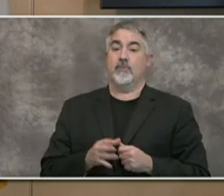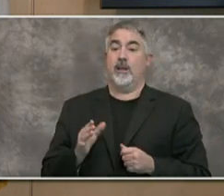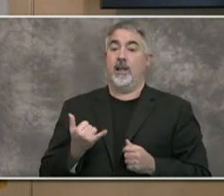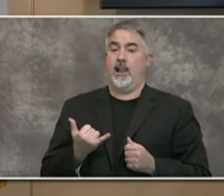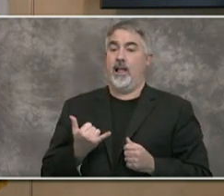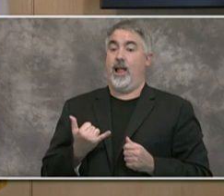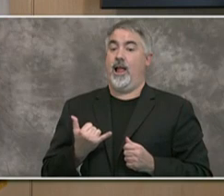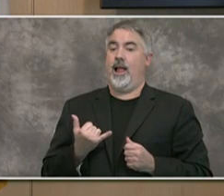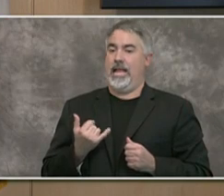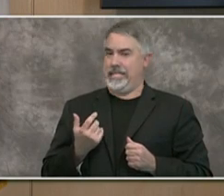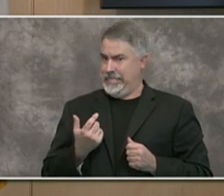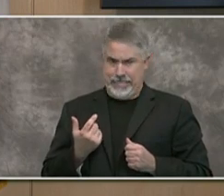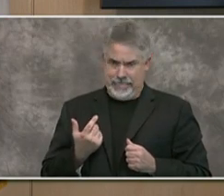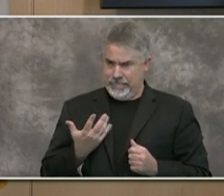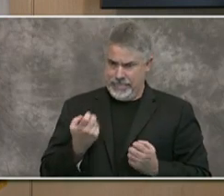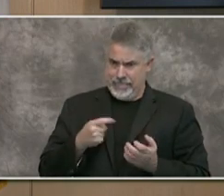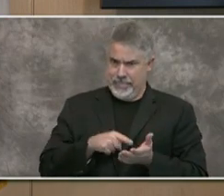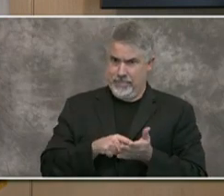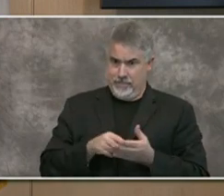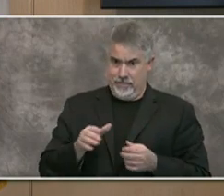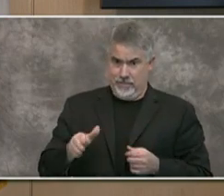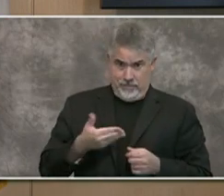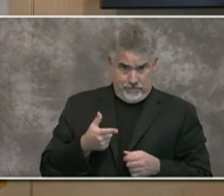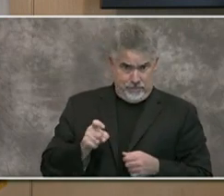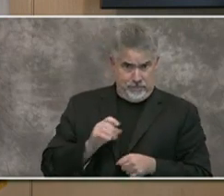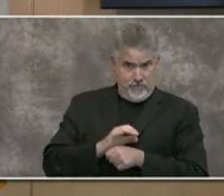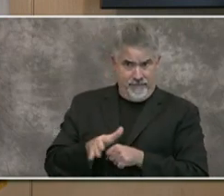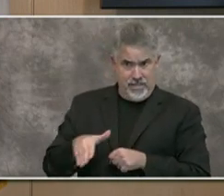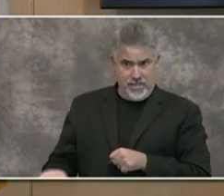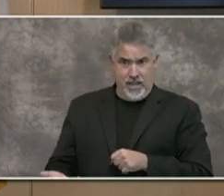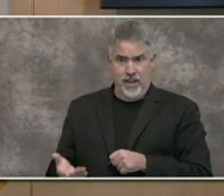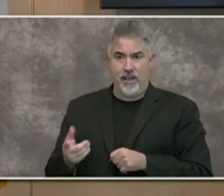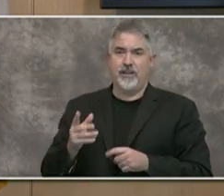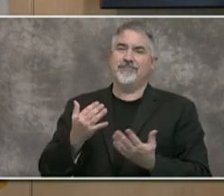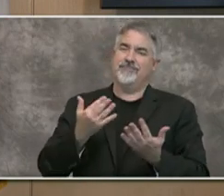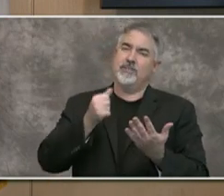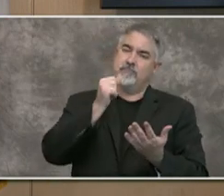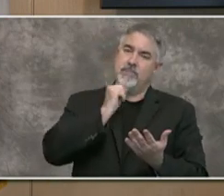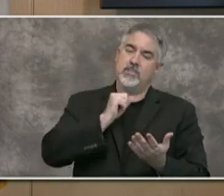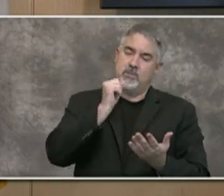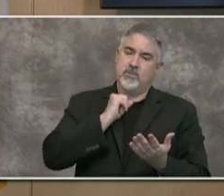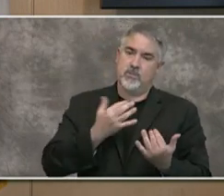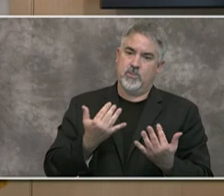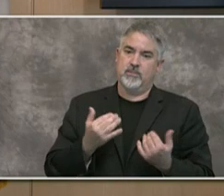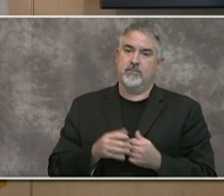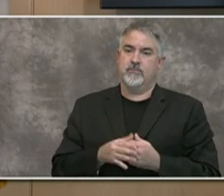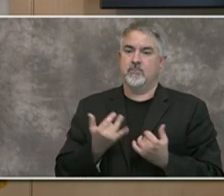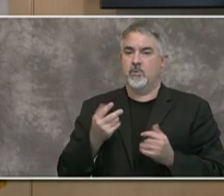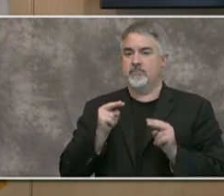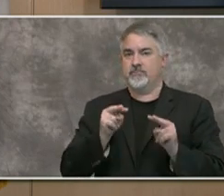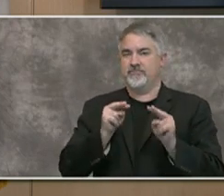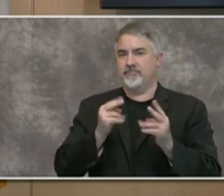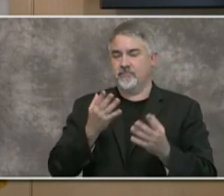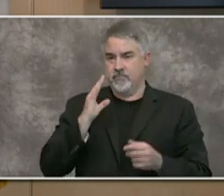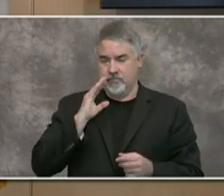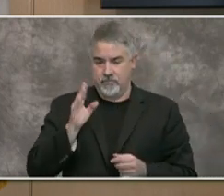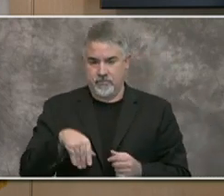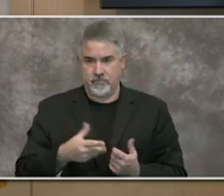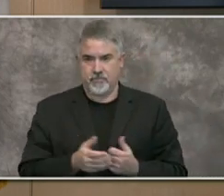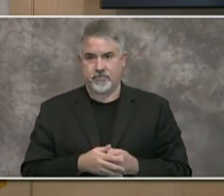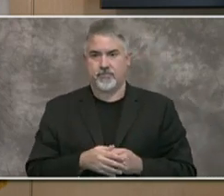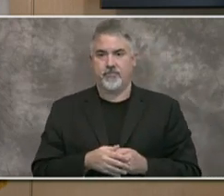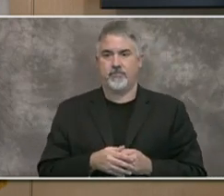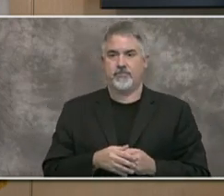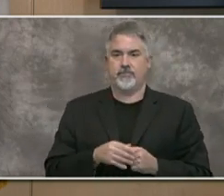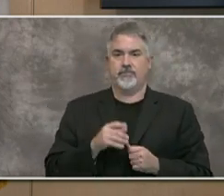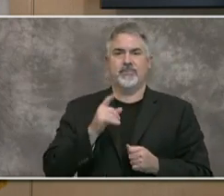research. But I would just ask you to be patient to see what shows up on our daily statistics. I know that this is a world with instantaneous results, and